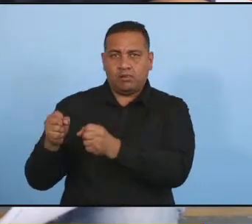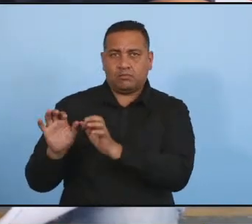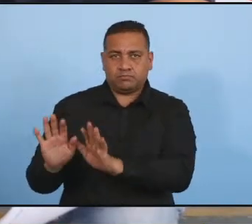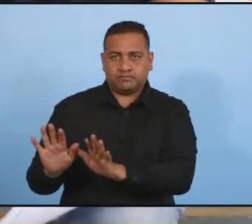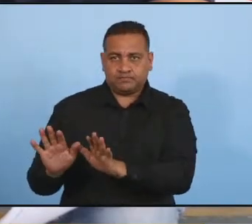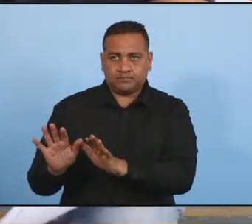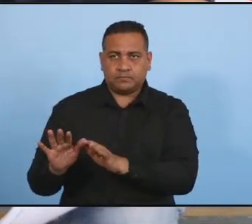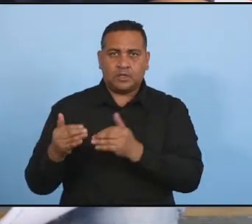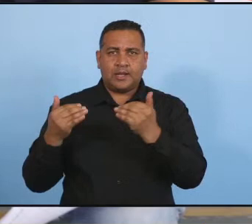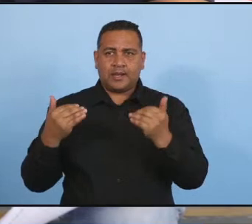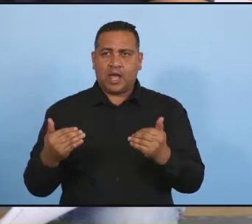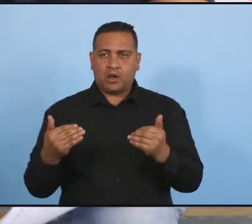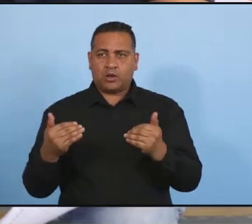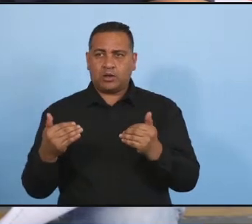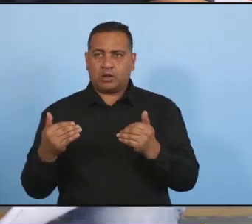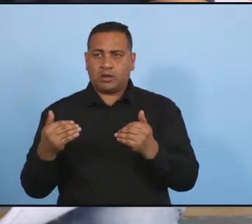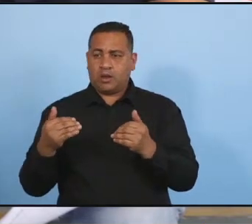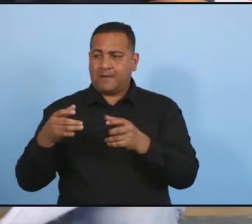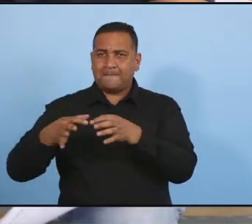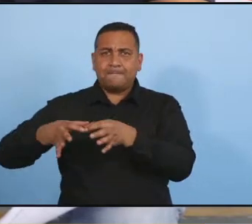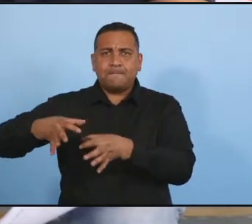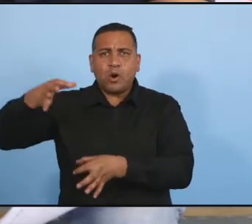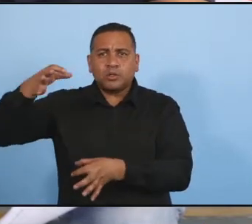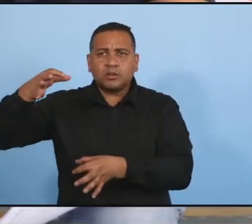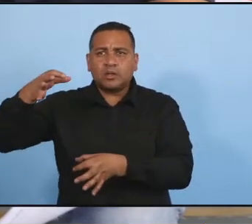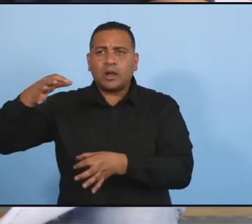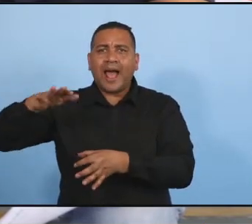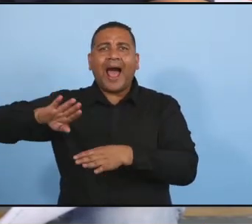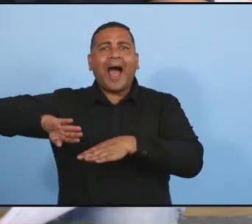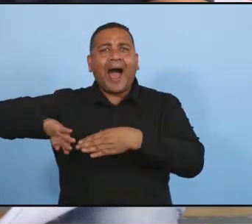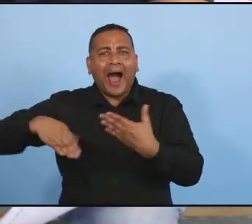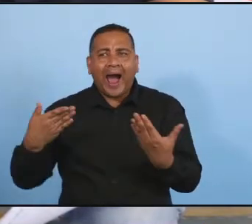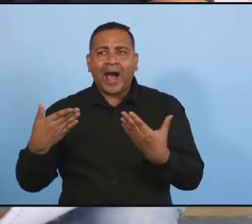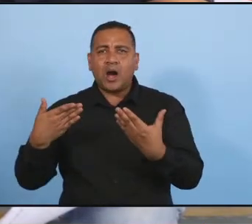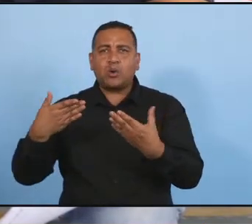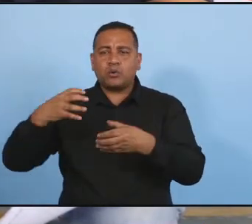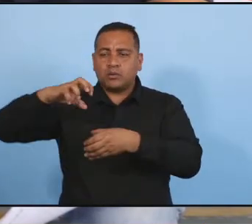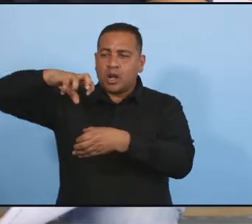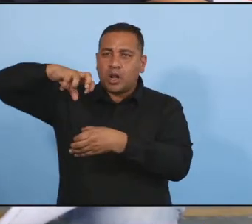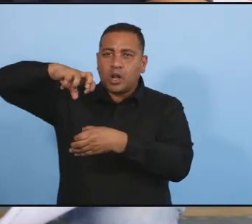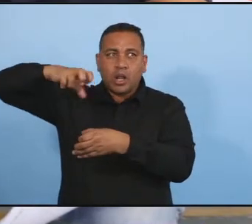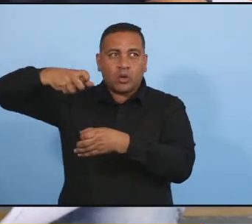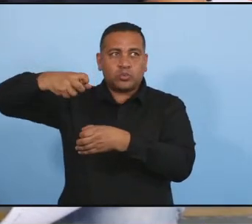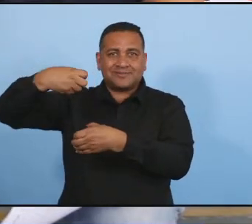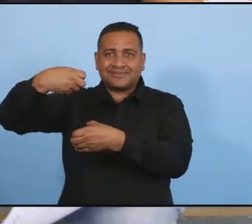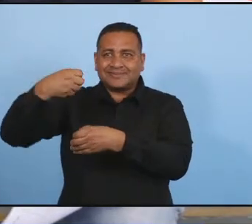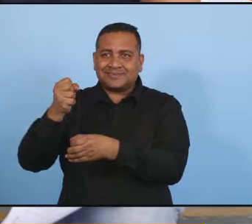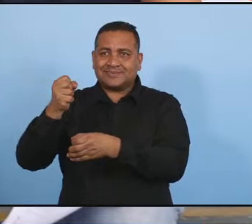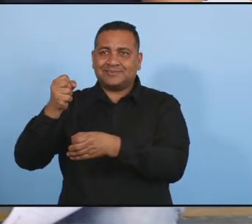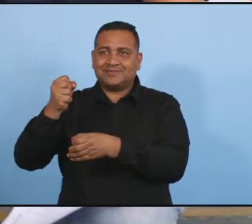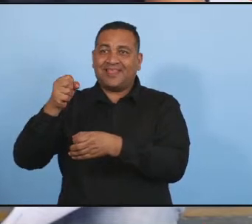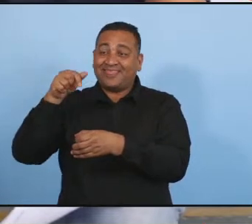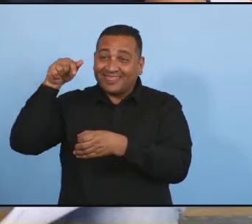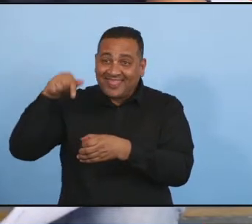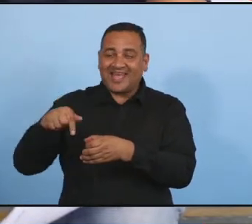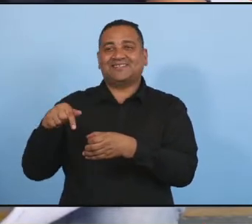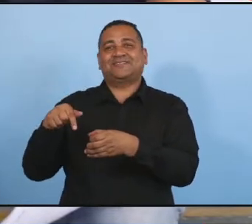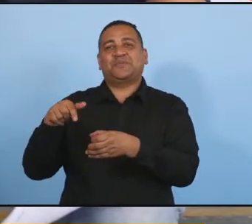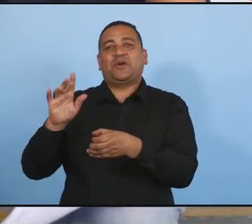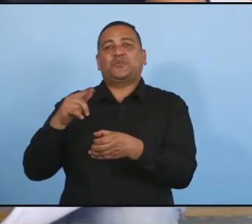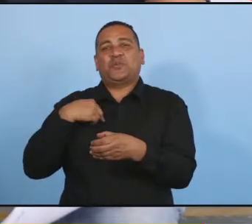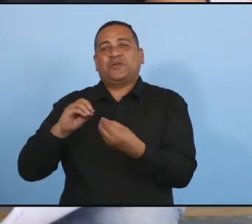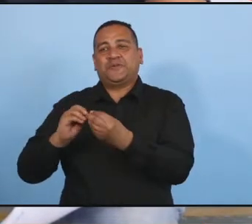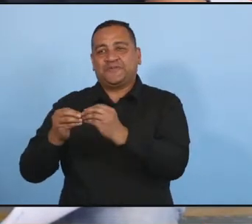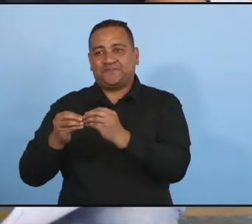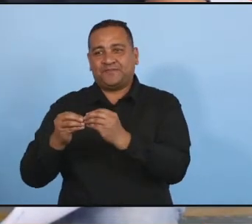these bottles manufactured? How is it sealed up? Pneumatics, hydraulics. Oh, wow. Mainly in your food sector, you will get